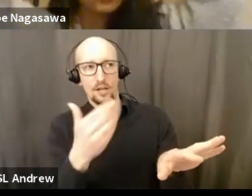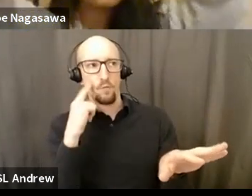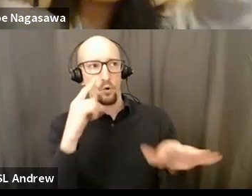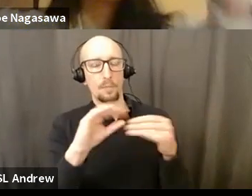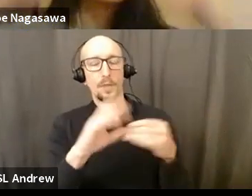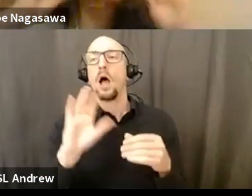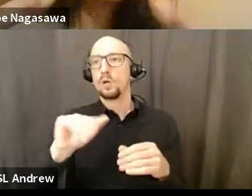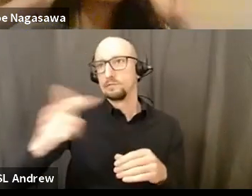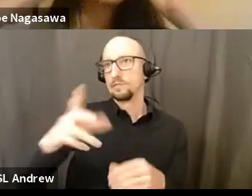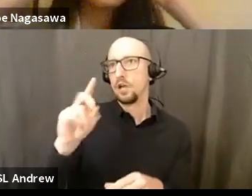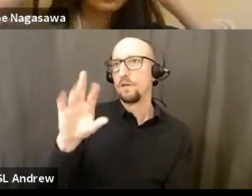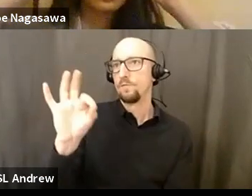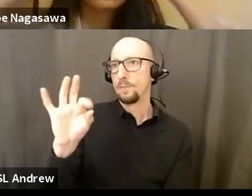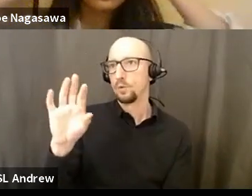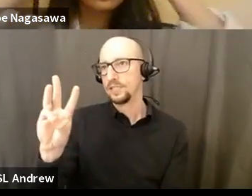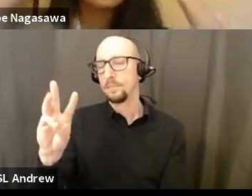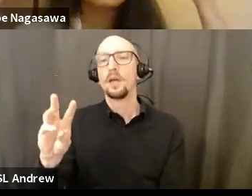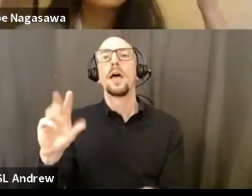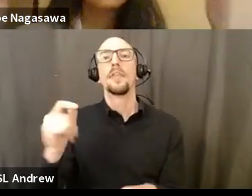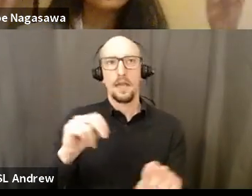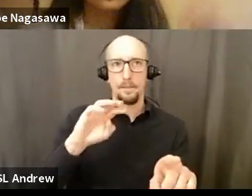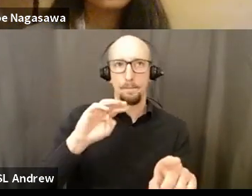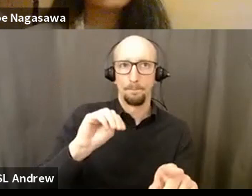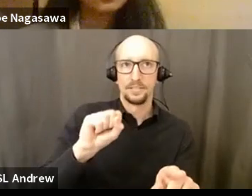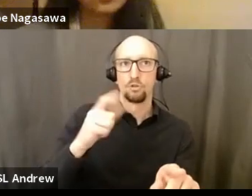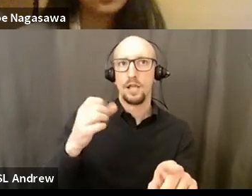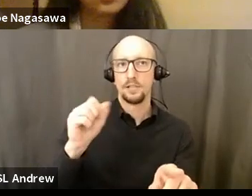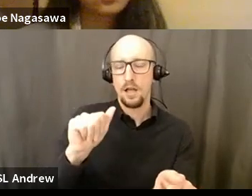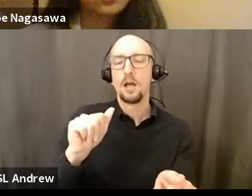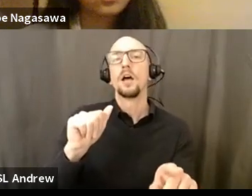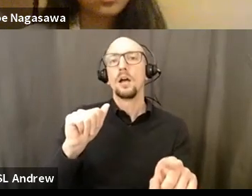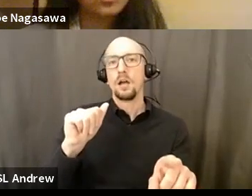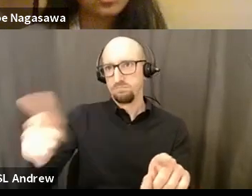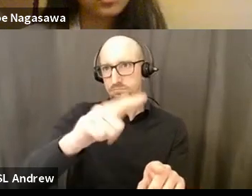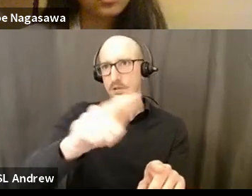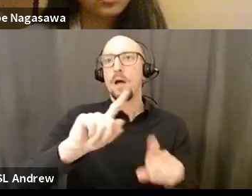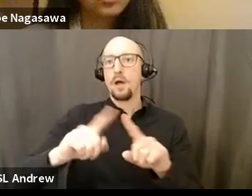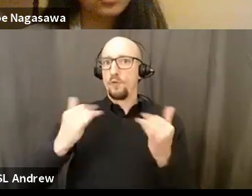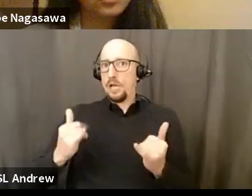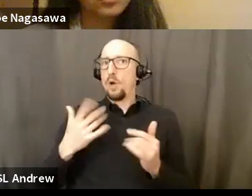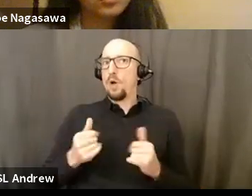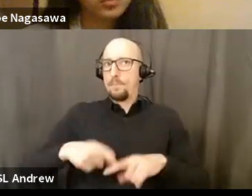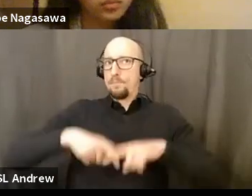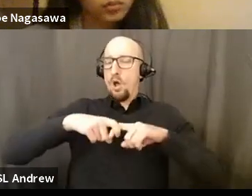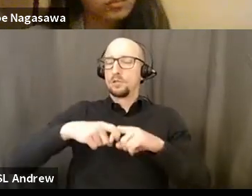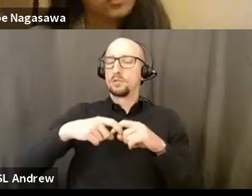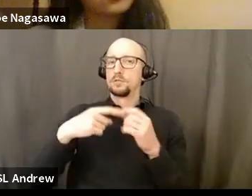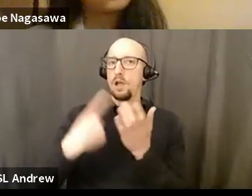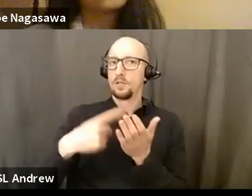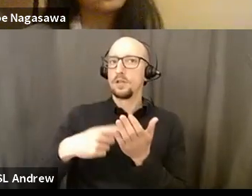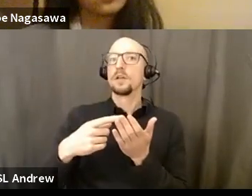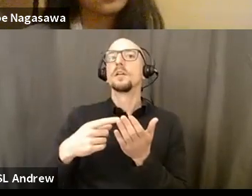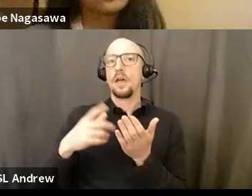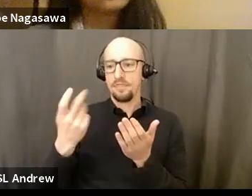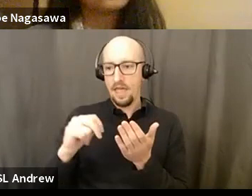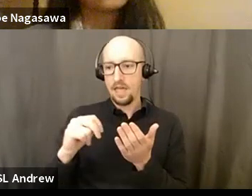to Ms. Grassa, and then I'd like to pause the conversation so we can get to public comment. So